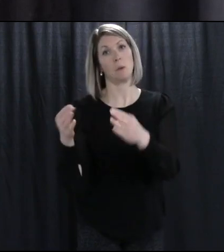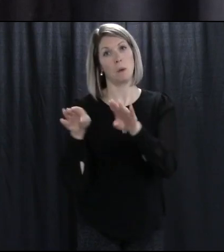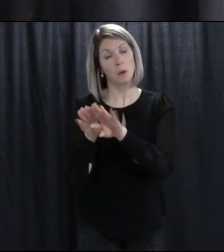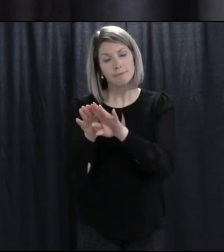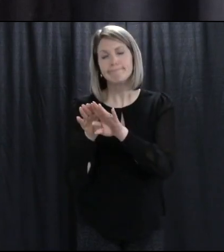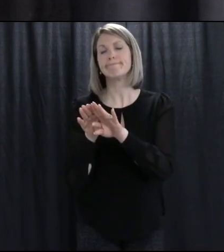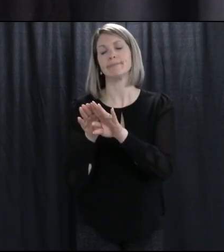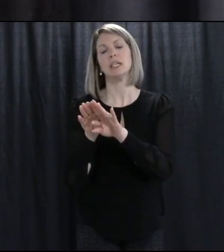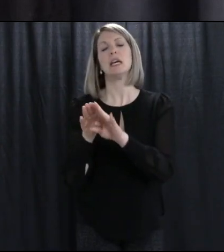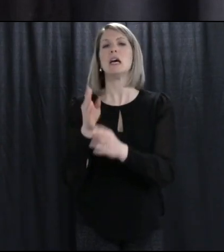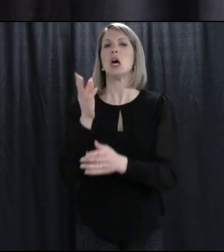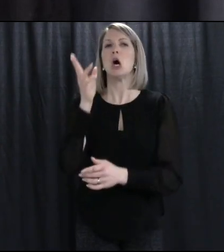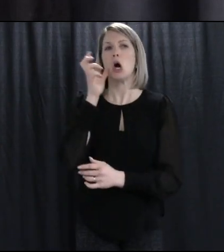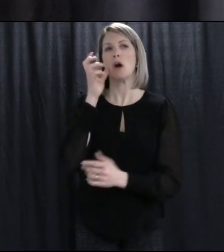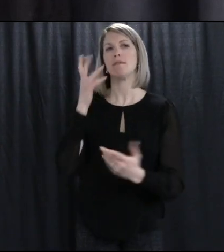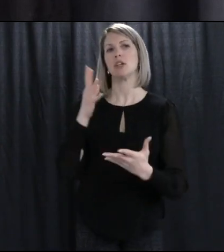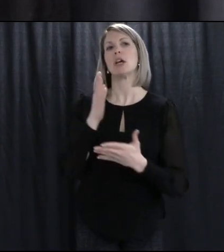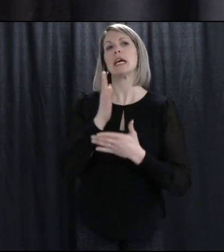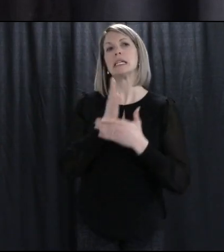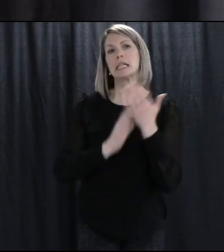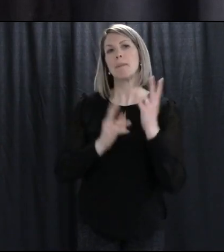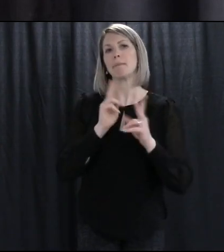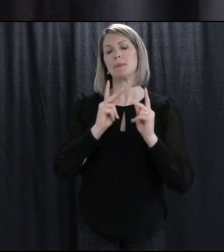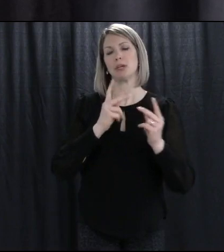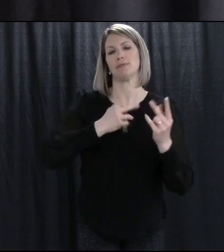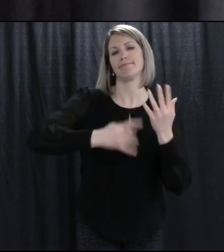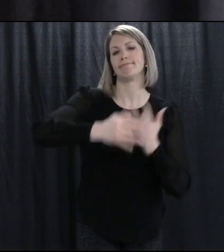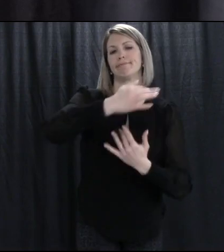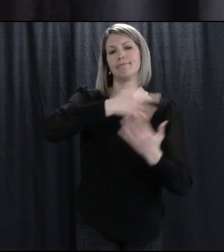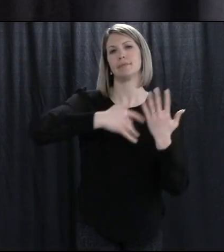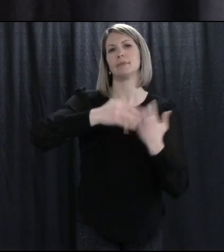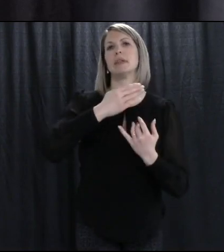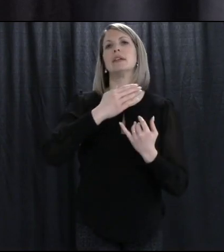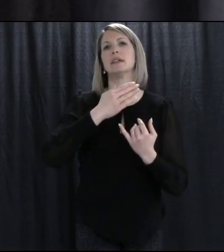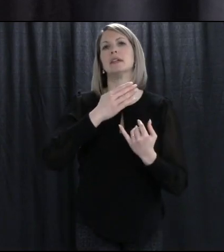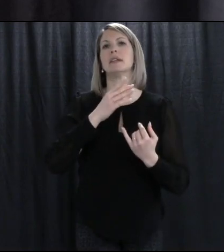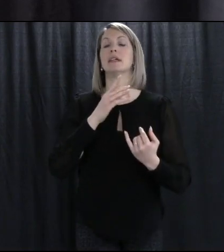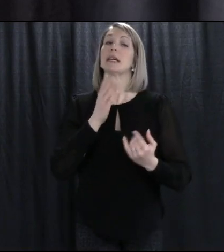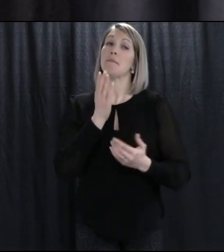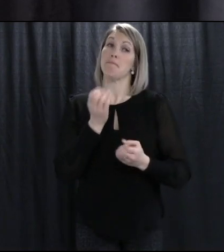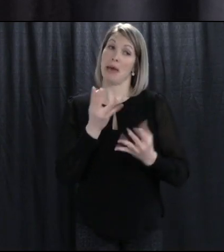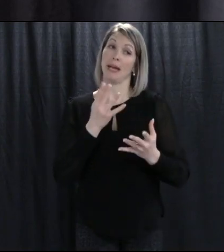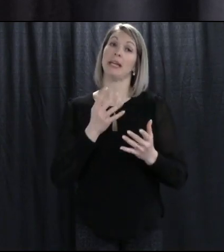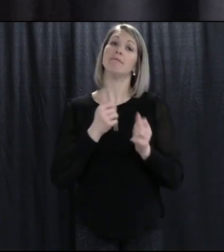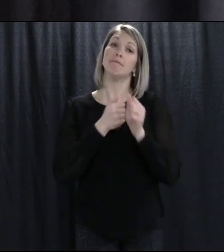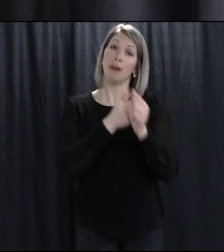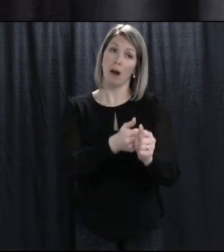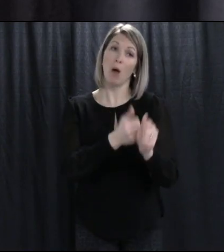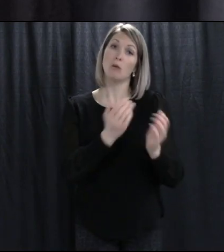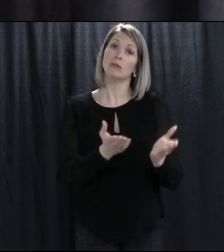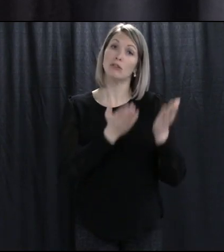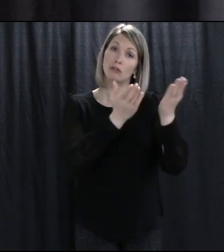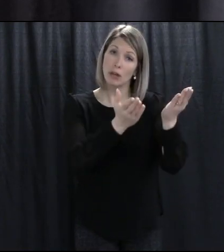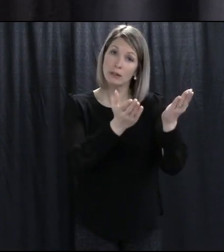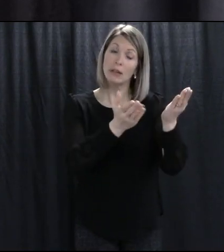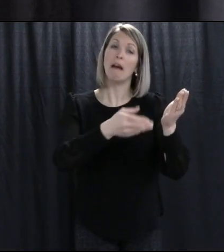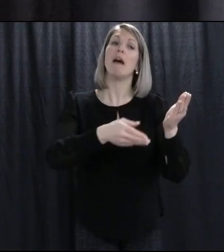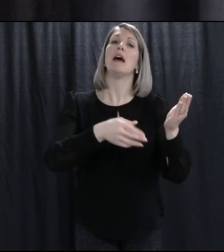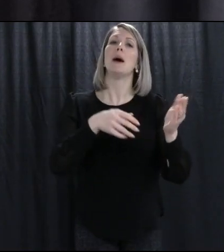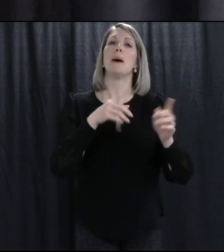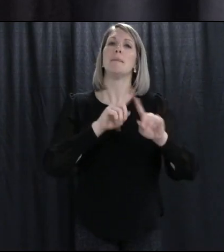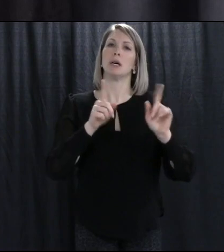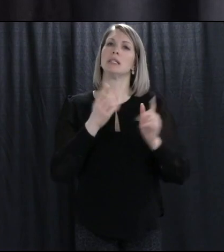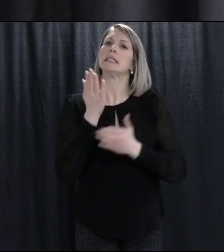as responsibly as we had hoped they would. By and large, the level of compliance with our recommendations has been high,